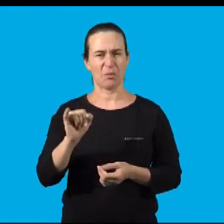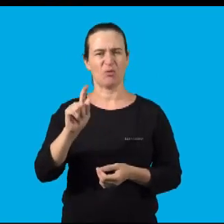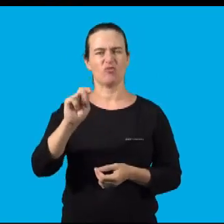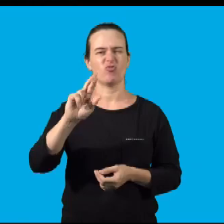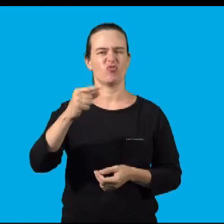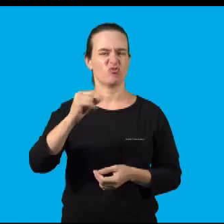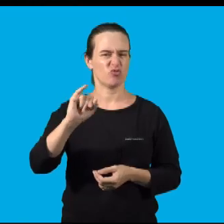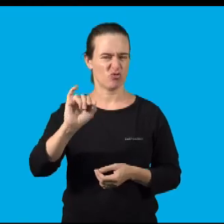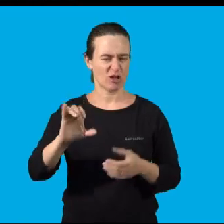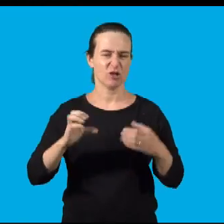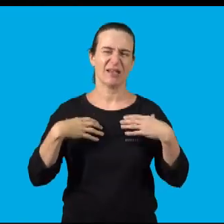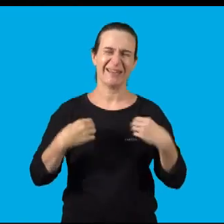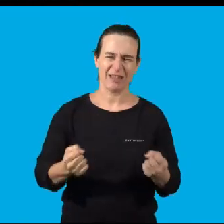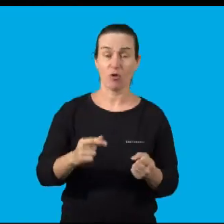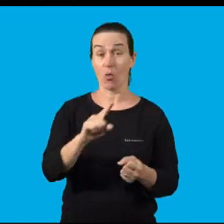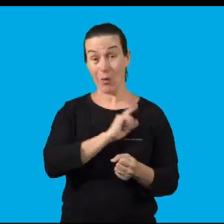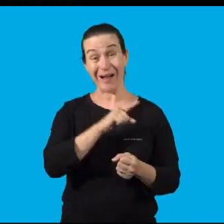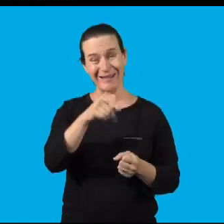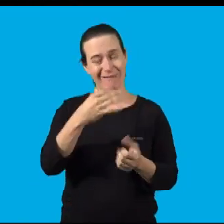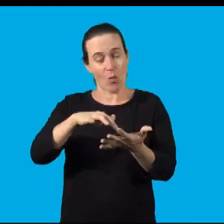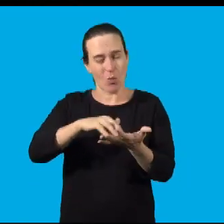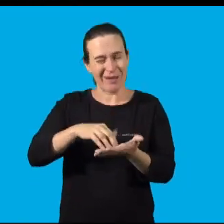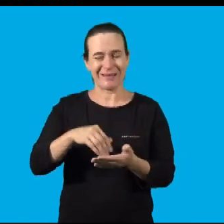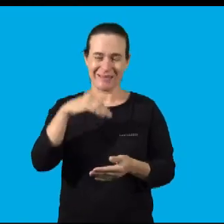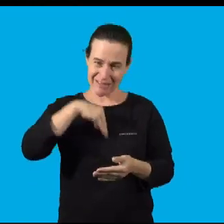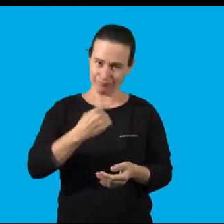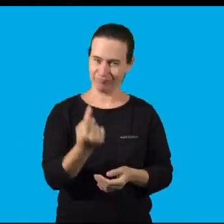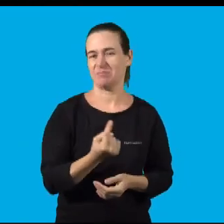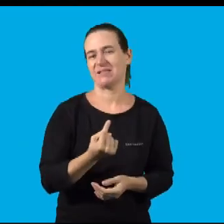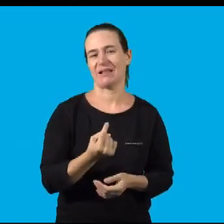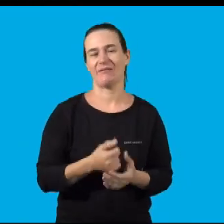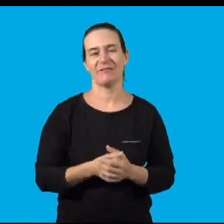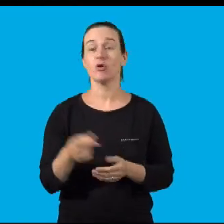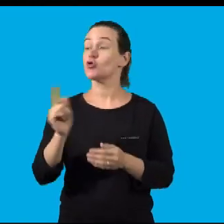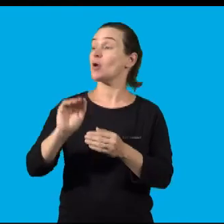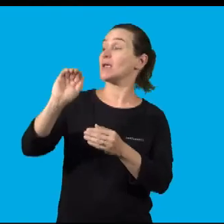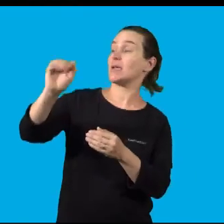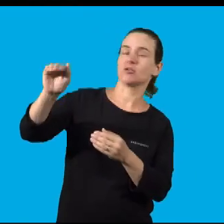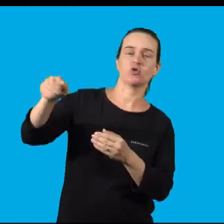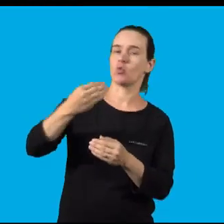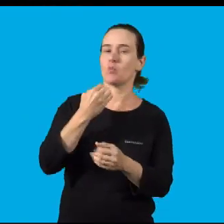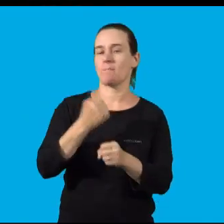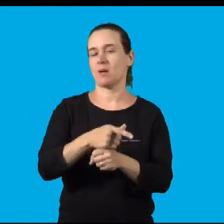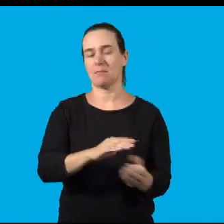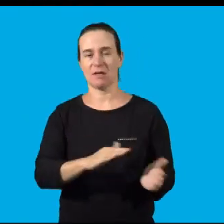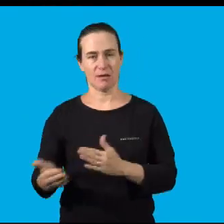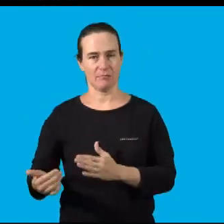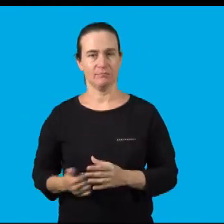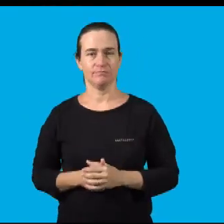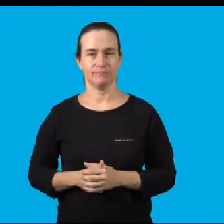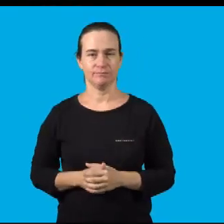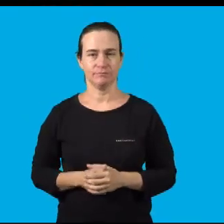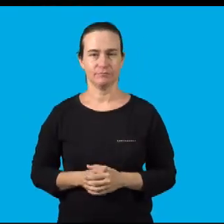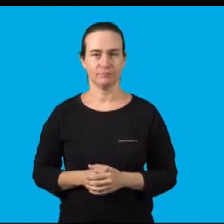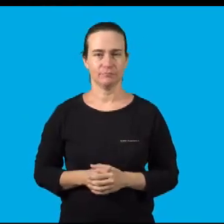downfall is caused by a weakness within himself and not by external factors.